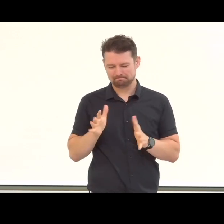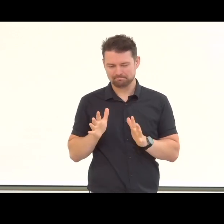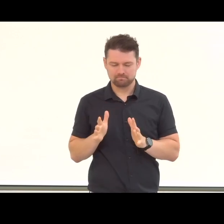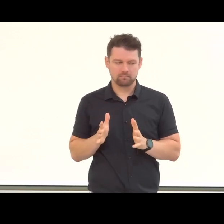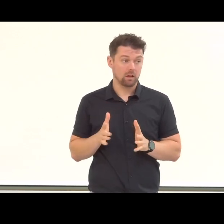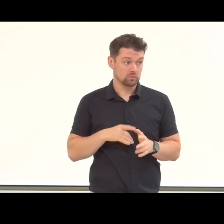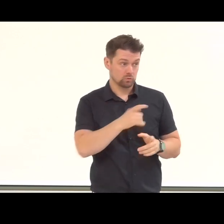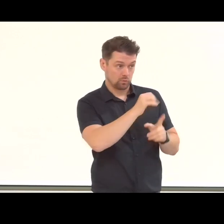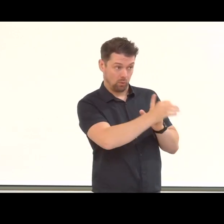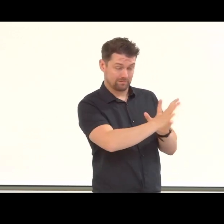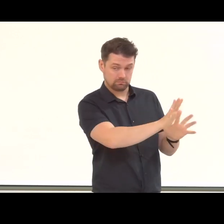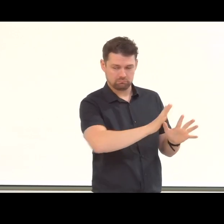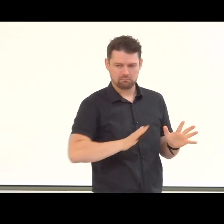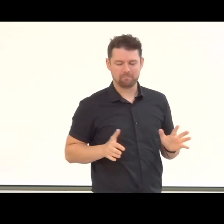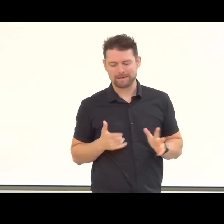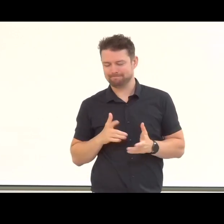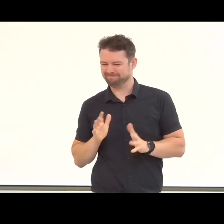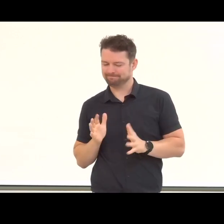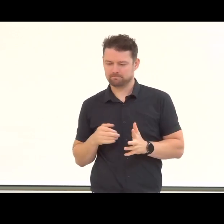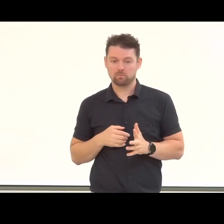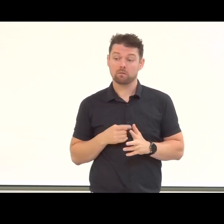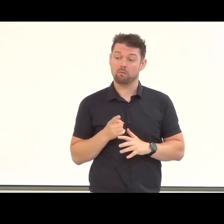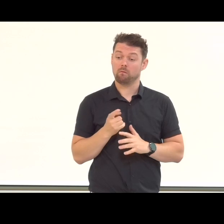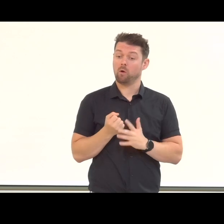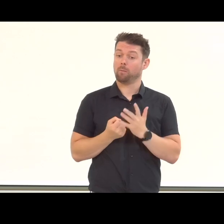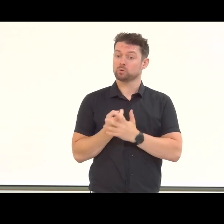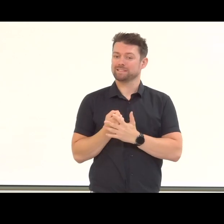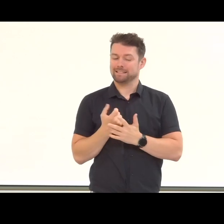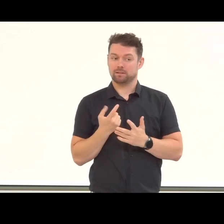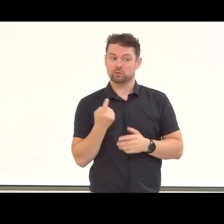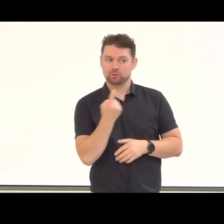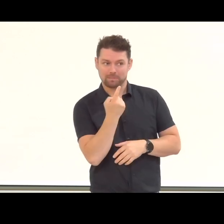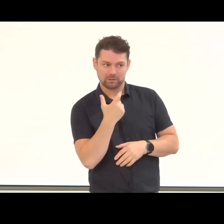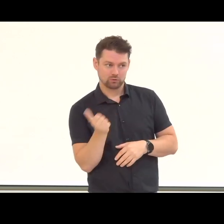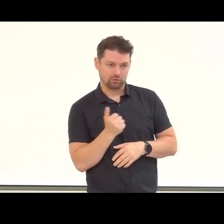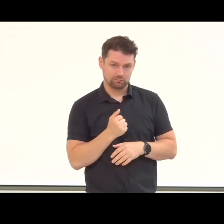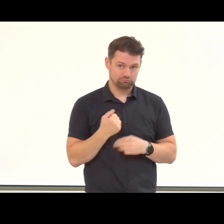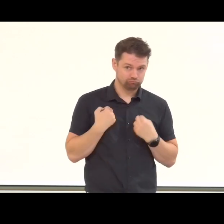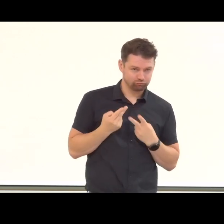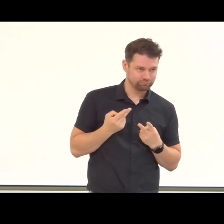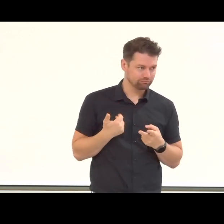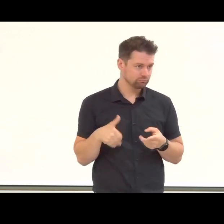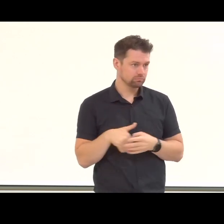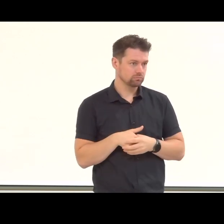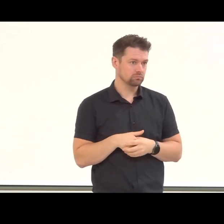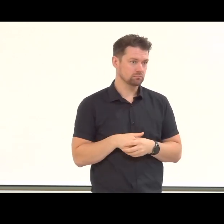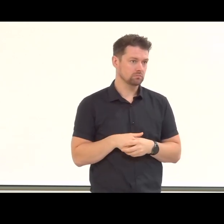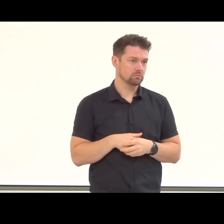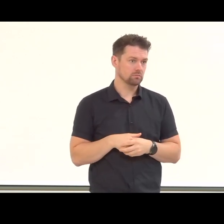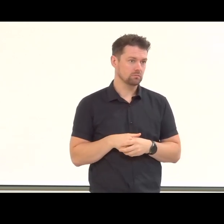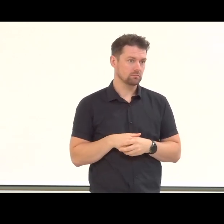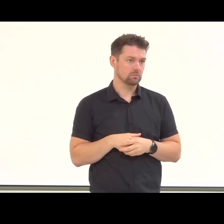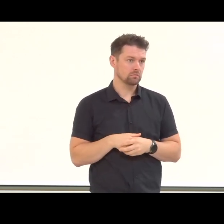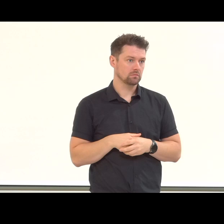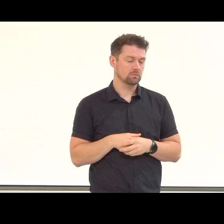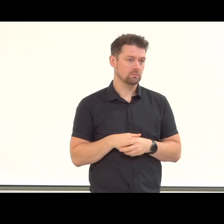valid point, and I think it's an opportunity, and probably someone should step up to kind of fill that gap. There is, in the US, there is an organization that does that,